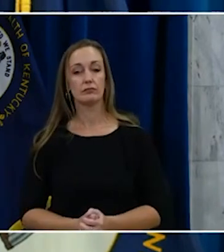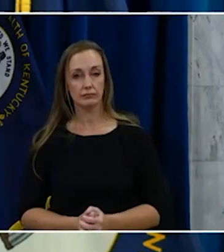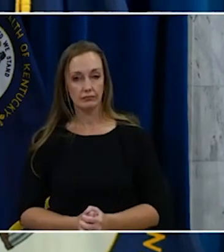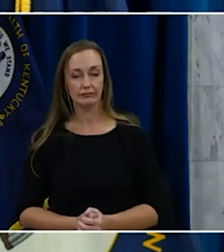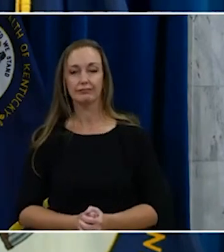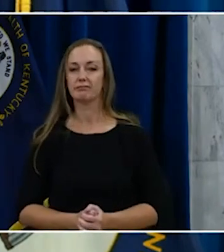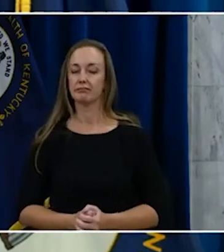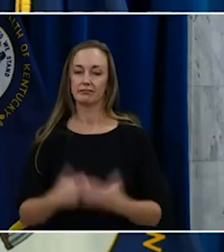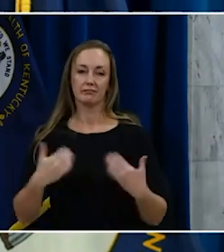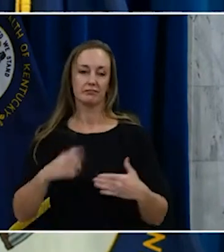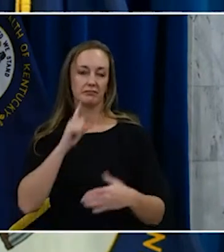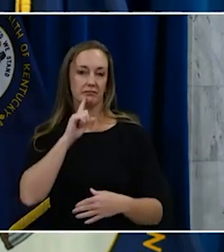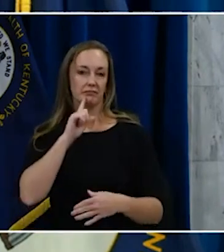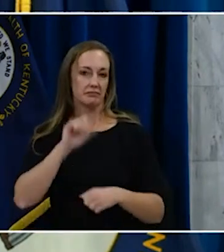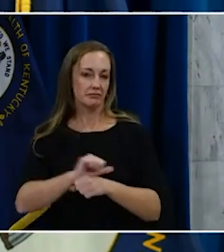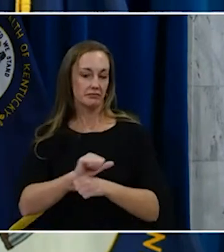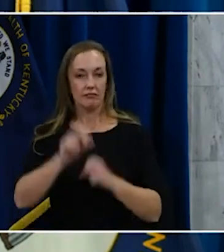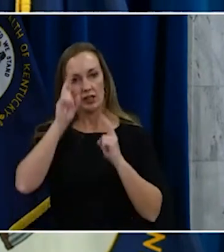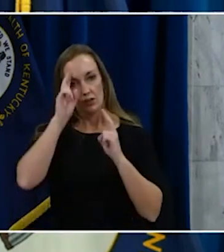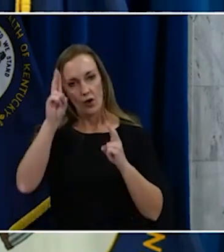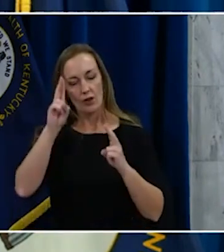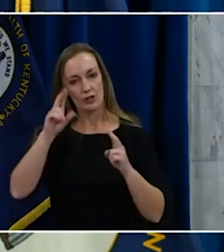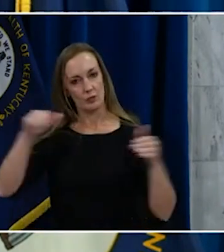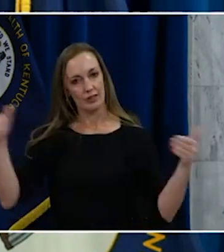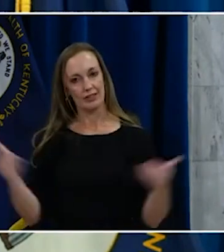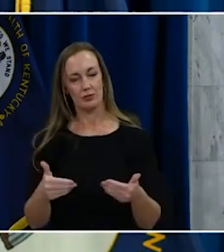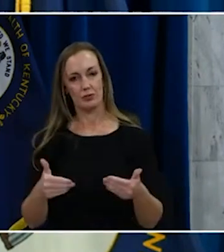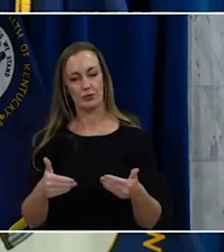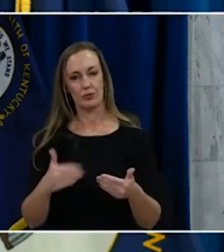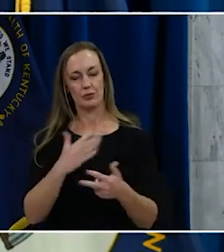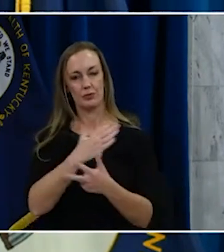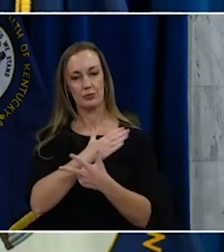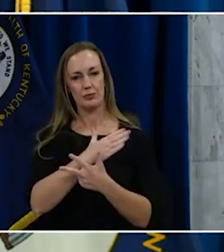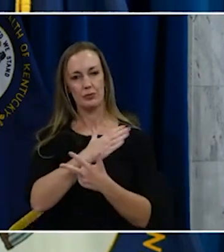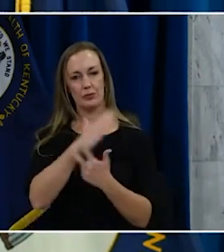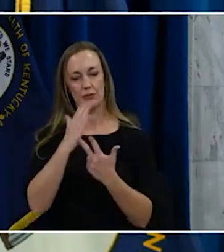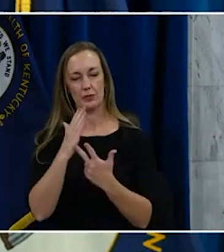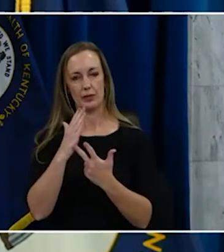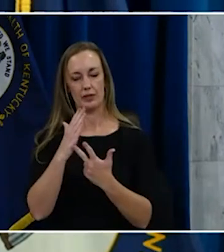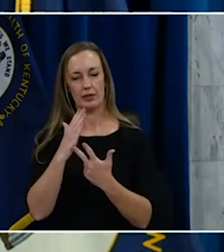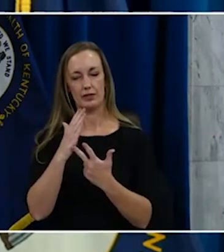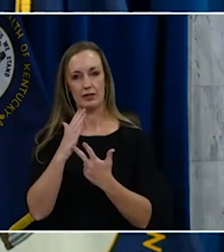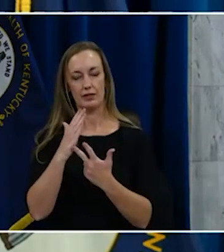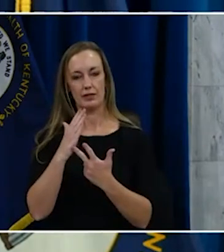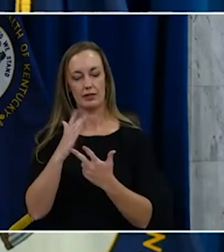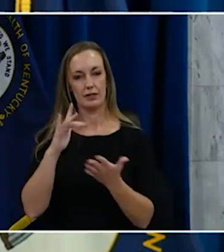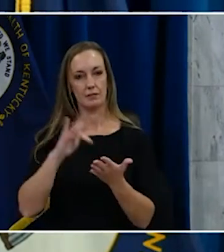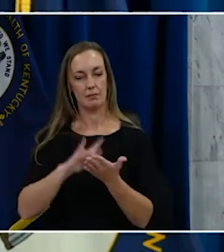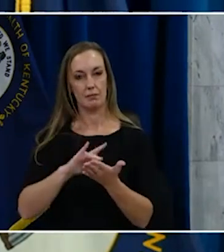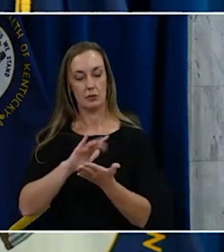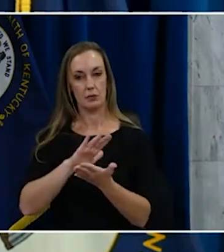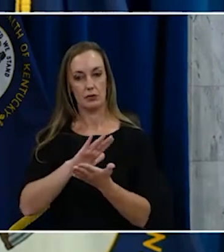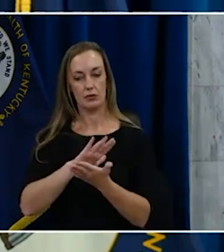truly an honor to introduce the middle school